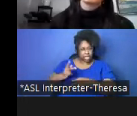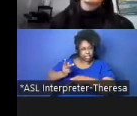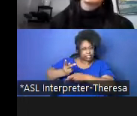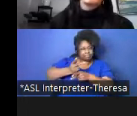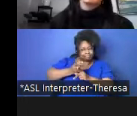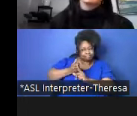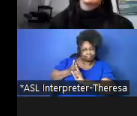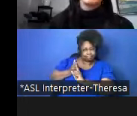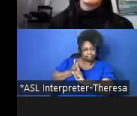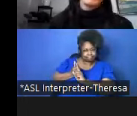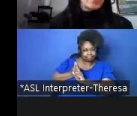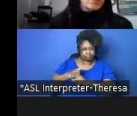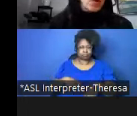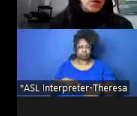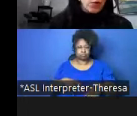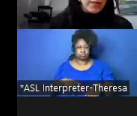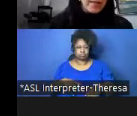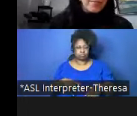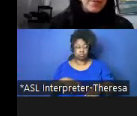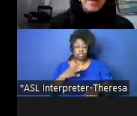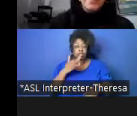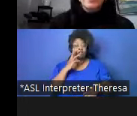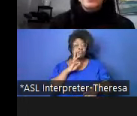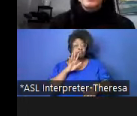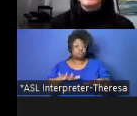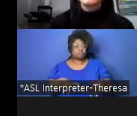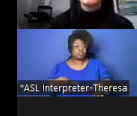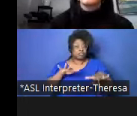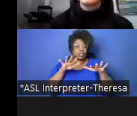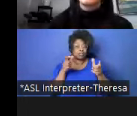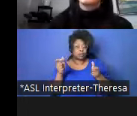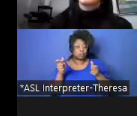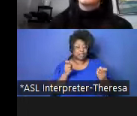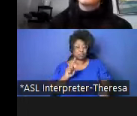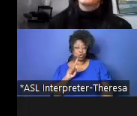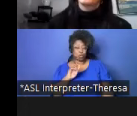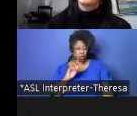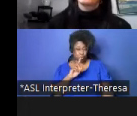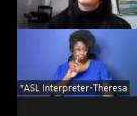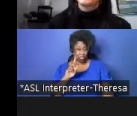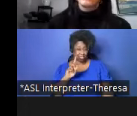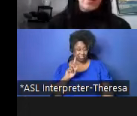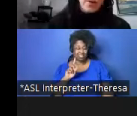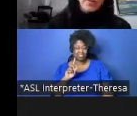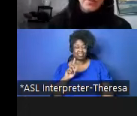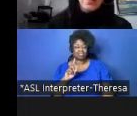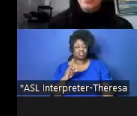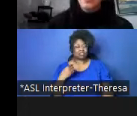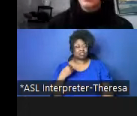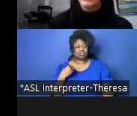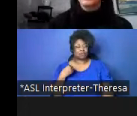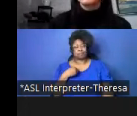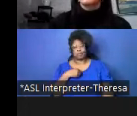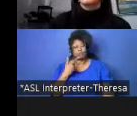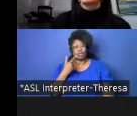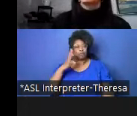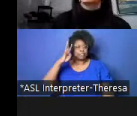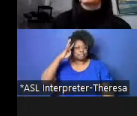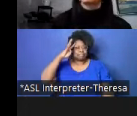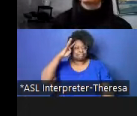The city-led flood management 101 campaign, that's something that, you know, we're sort of hypothesizing is